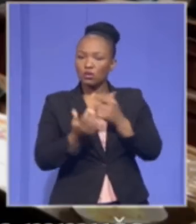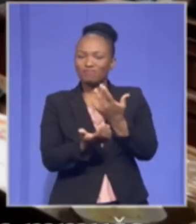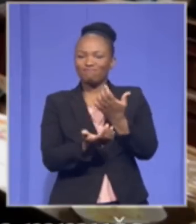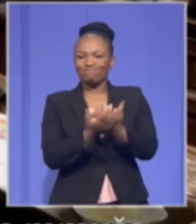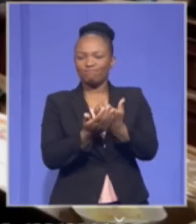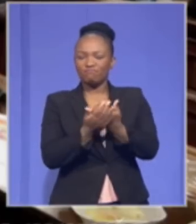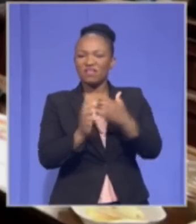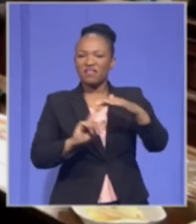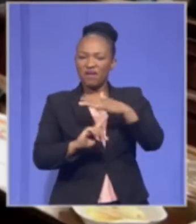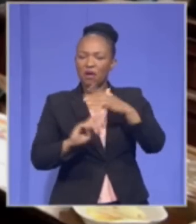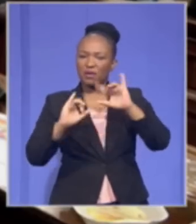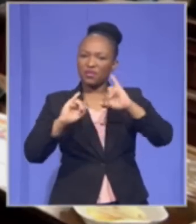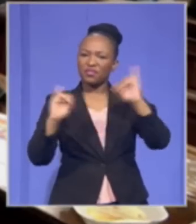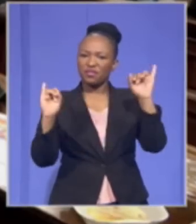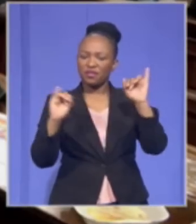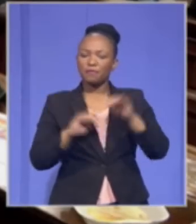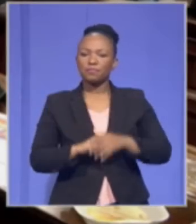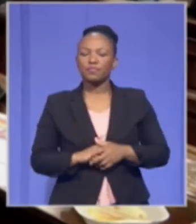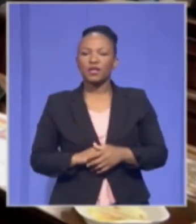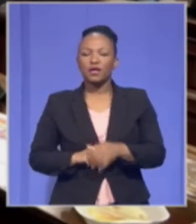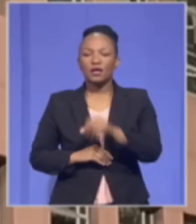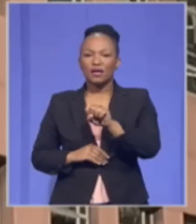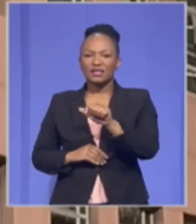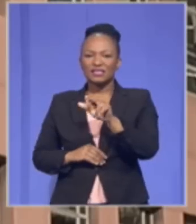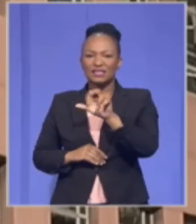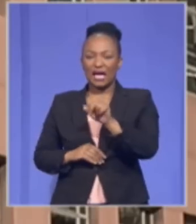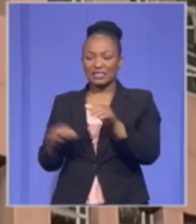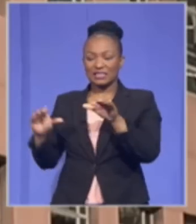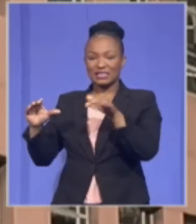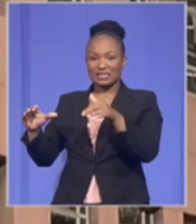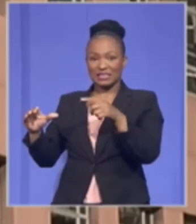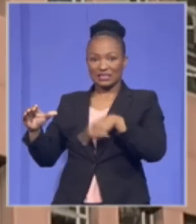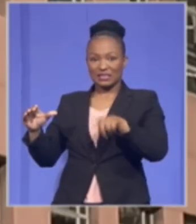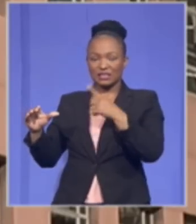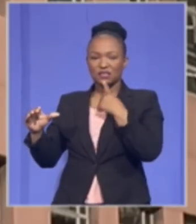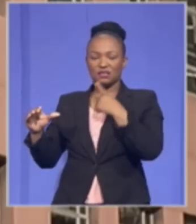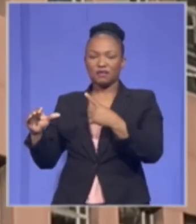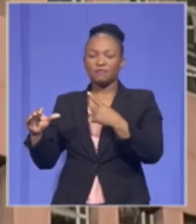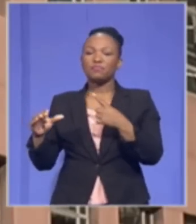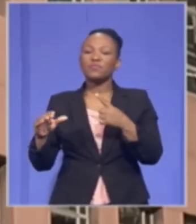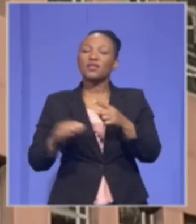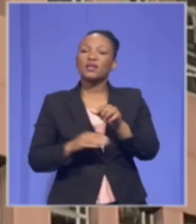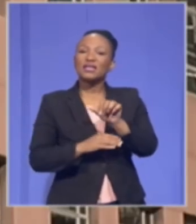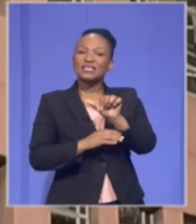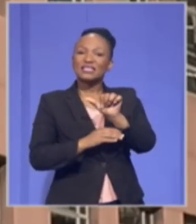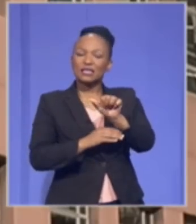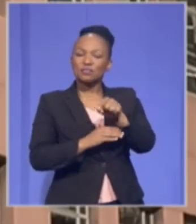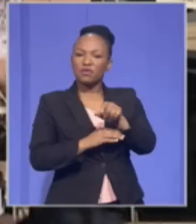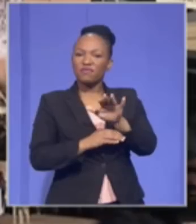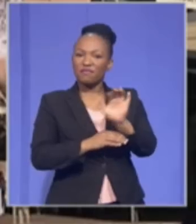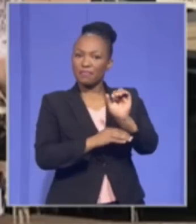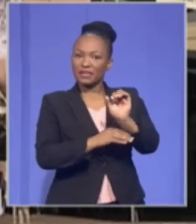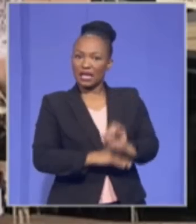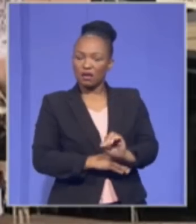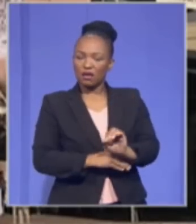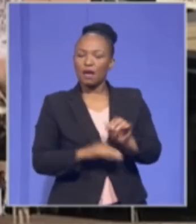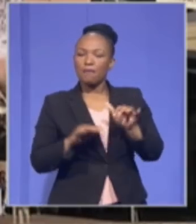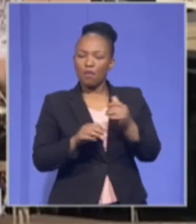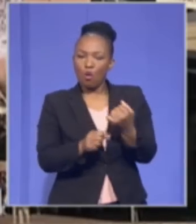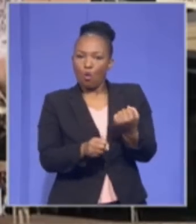environment. Bahlankedi phetiši ba SARS ba re ke fela dipersente tše 50 tša badudi bao ba